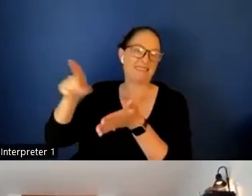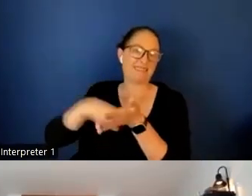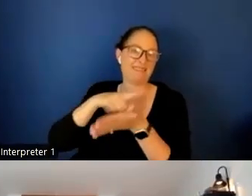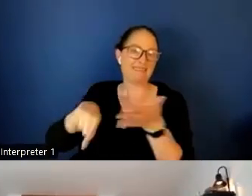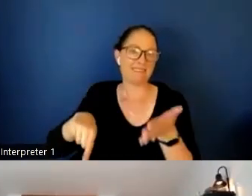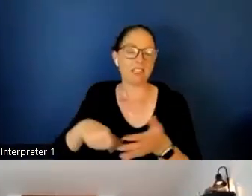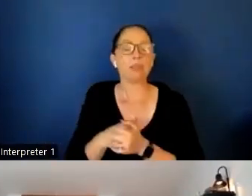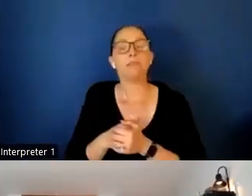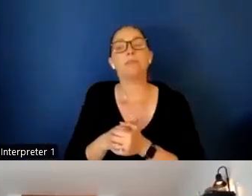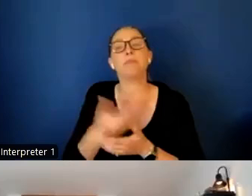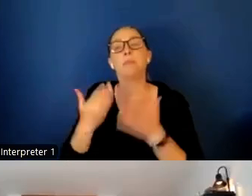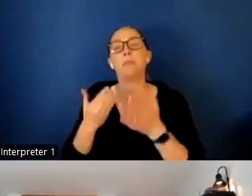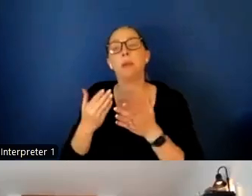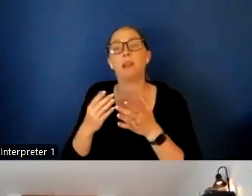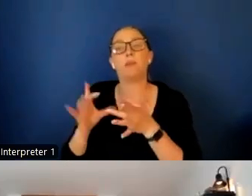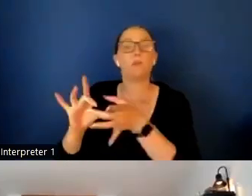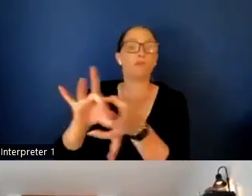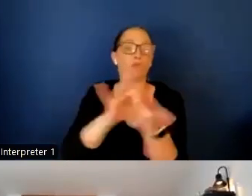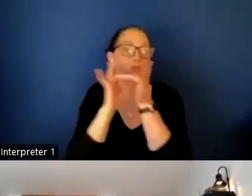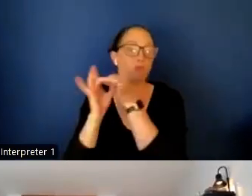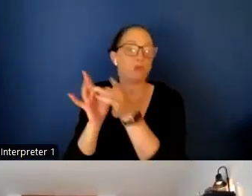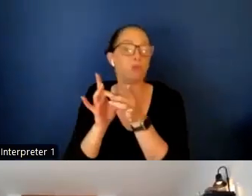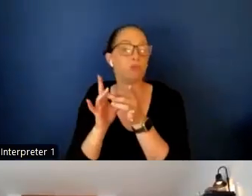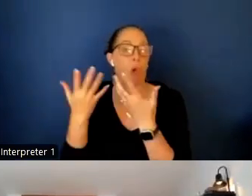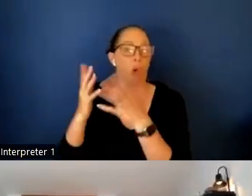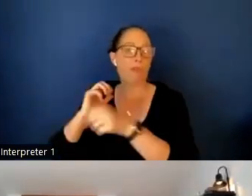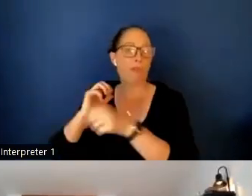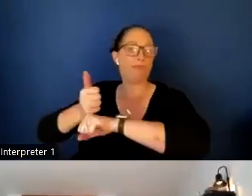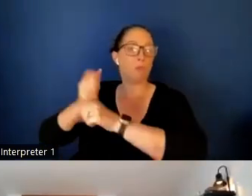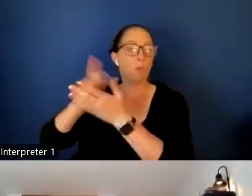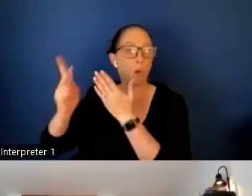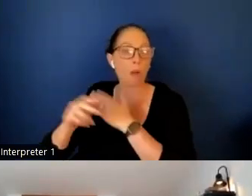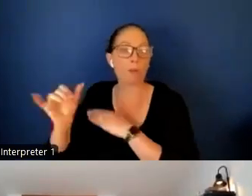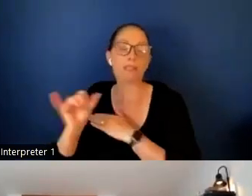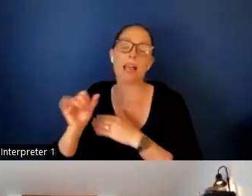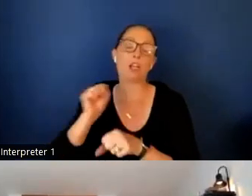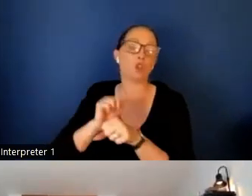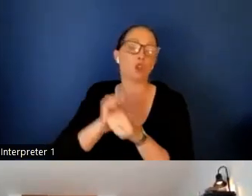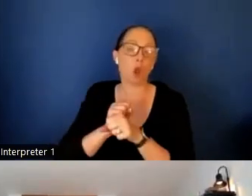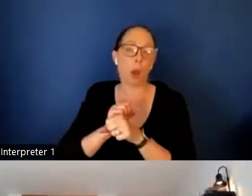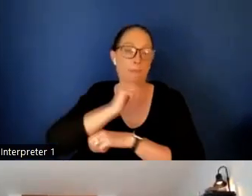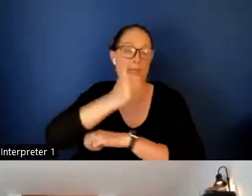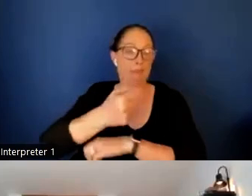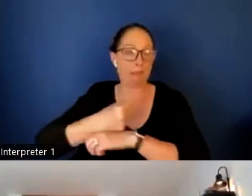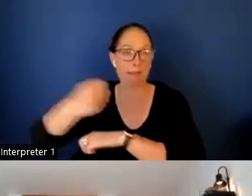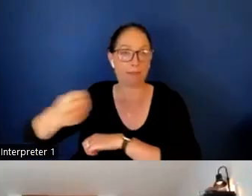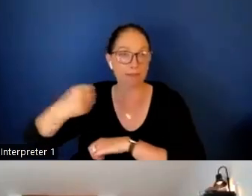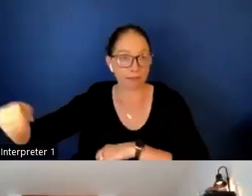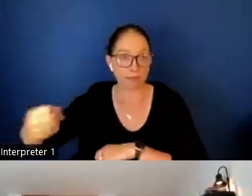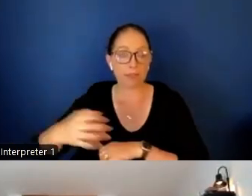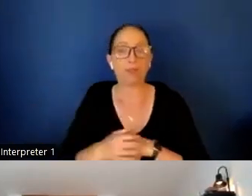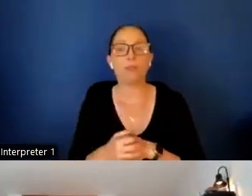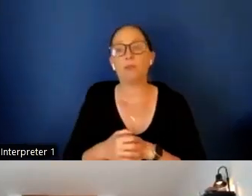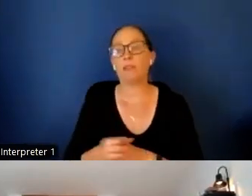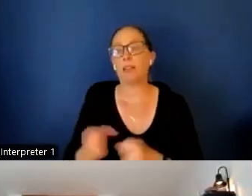with existing programs such as job placement, with which Joyce shared in the chat. And then I think we got there was like